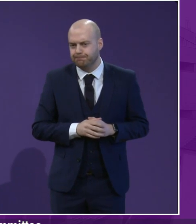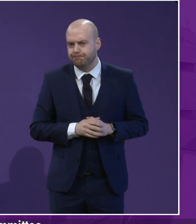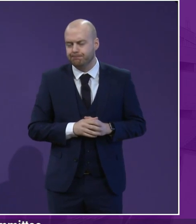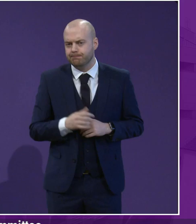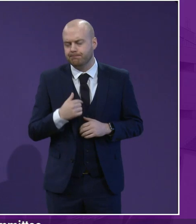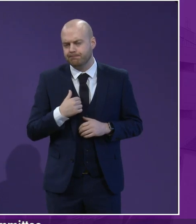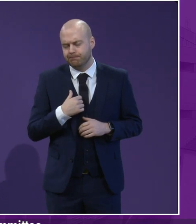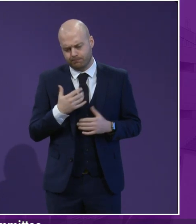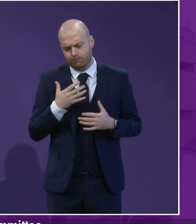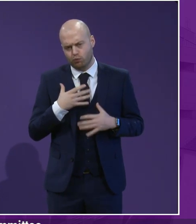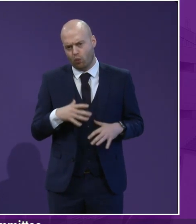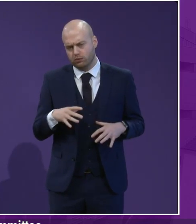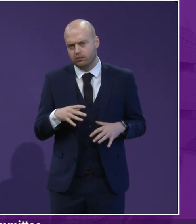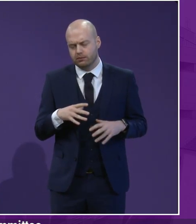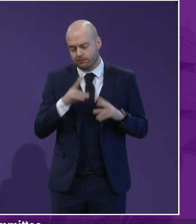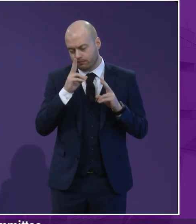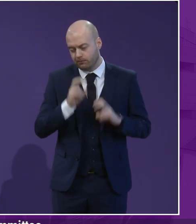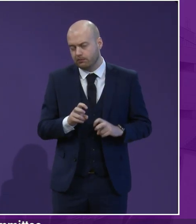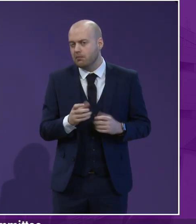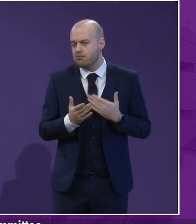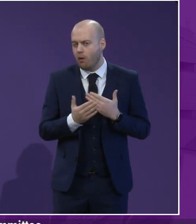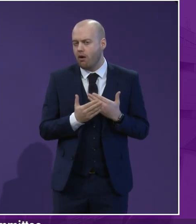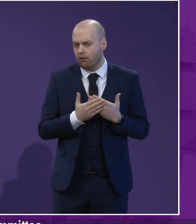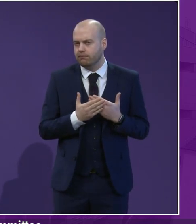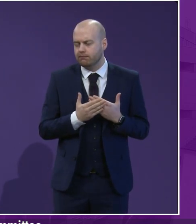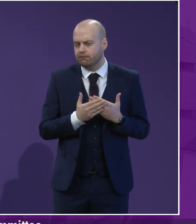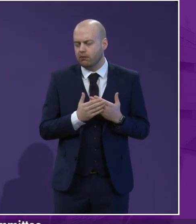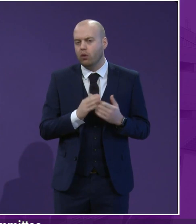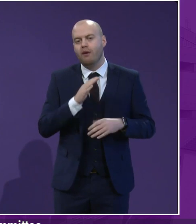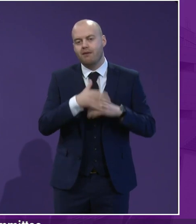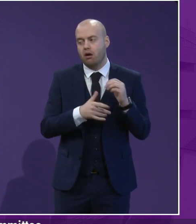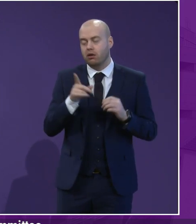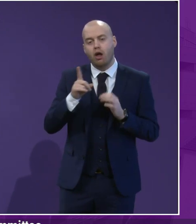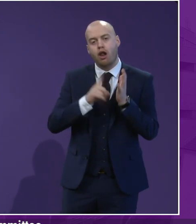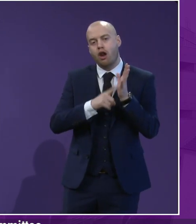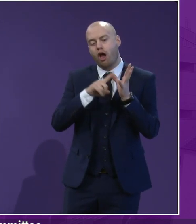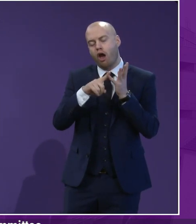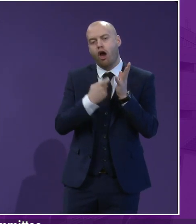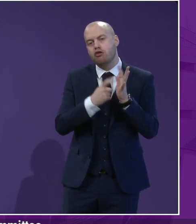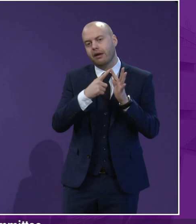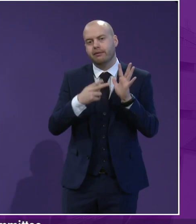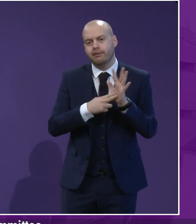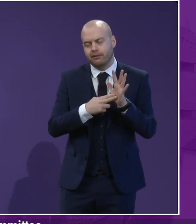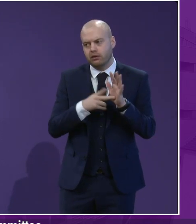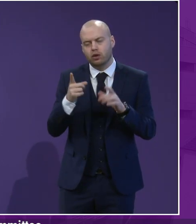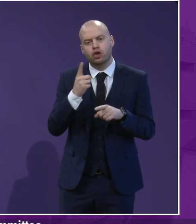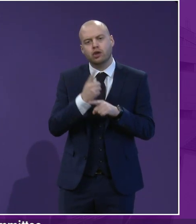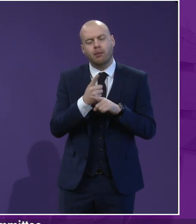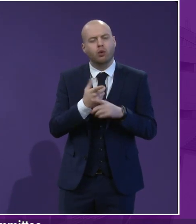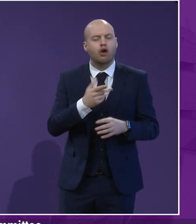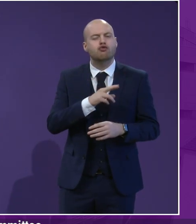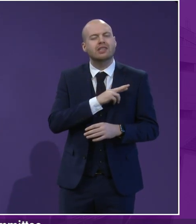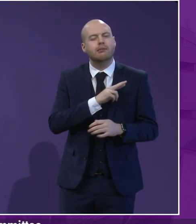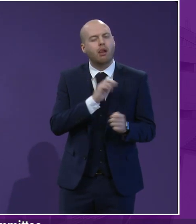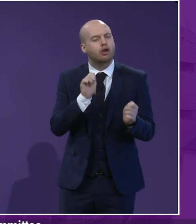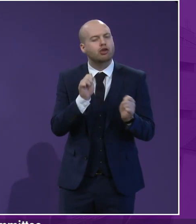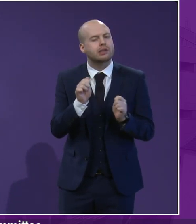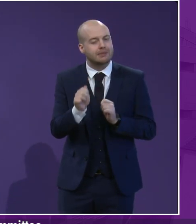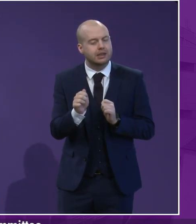yes. Really helpful advice, indeed, indeed. Mary, I think you wanted to come in at this point, yeah? Thank you and good